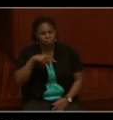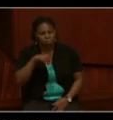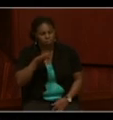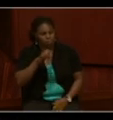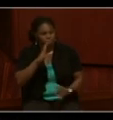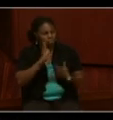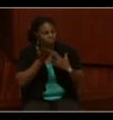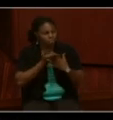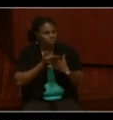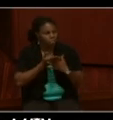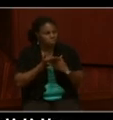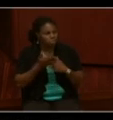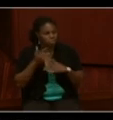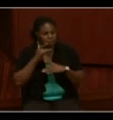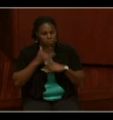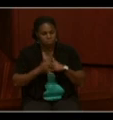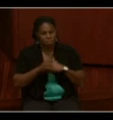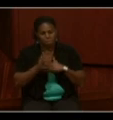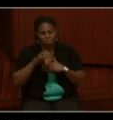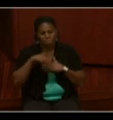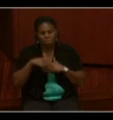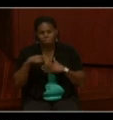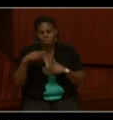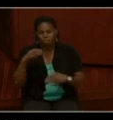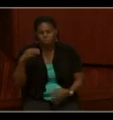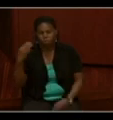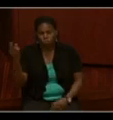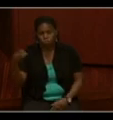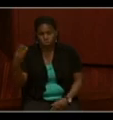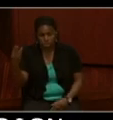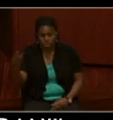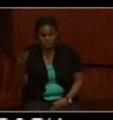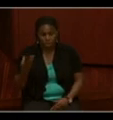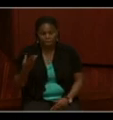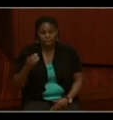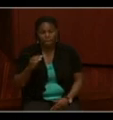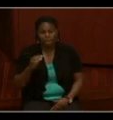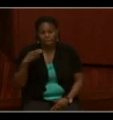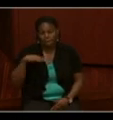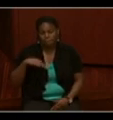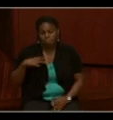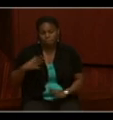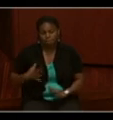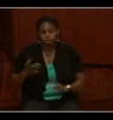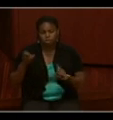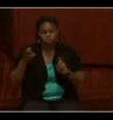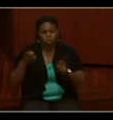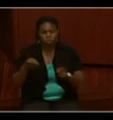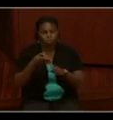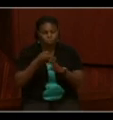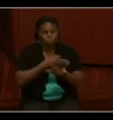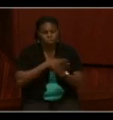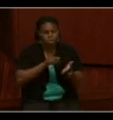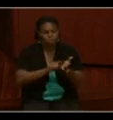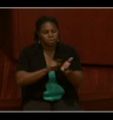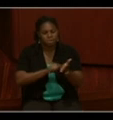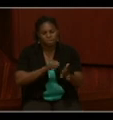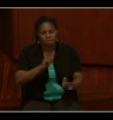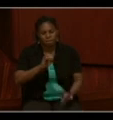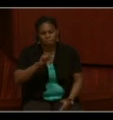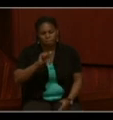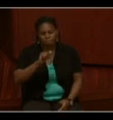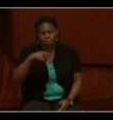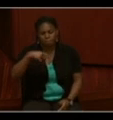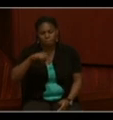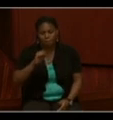blank map of Seattle, Washington, and applicants in Seattle were given pre-printed maps of the city that they